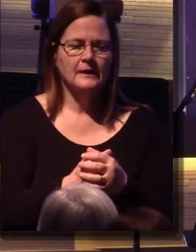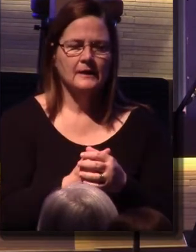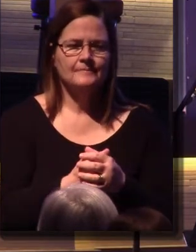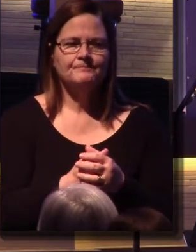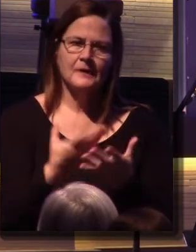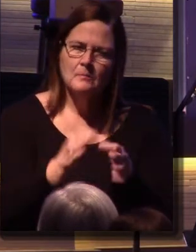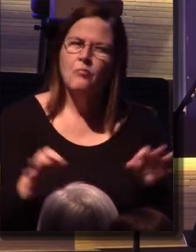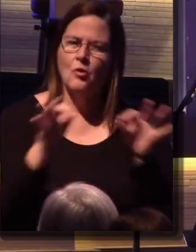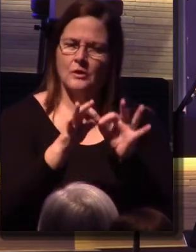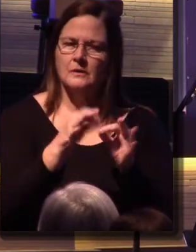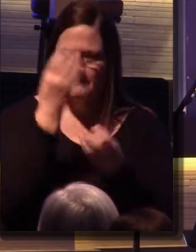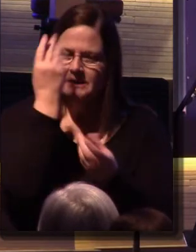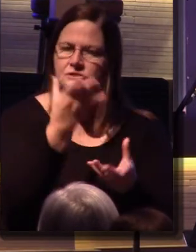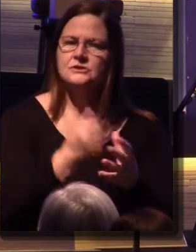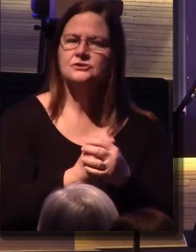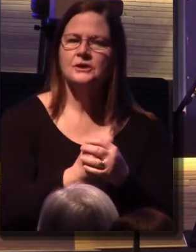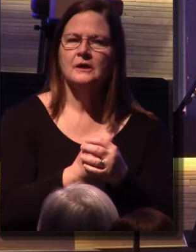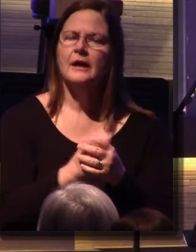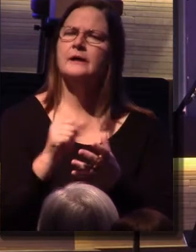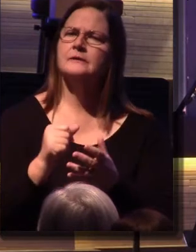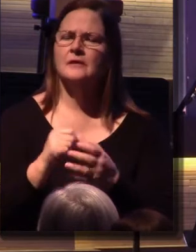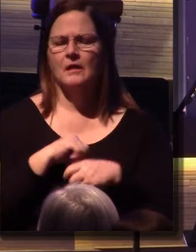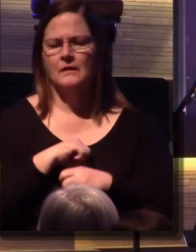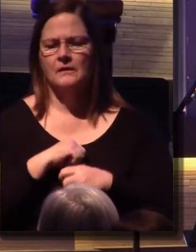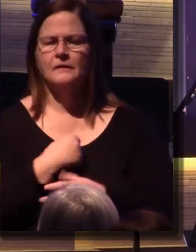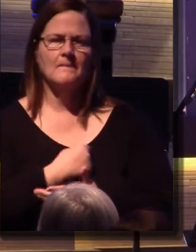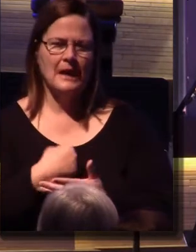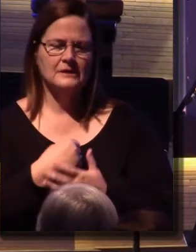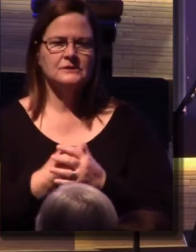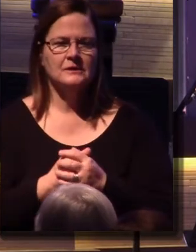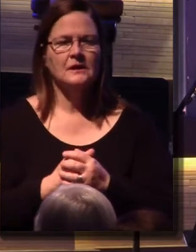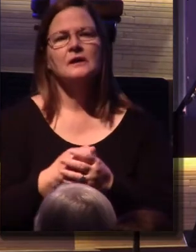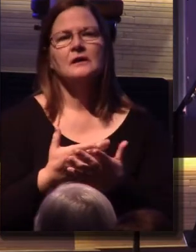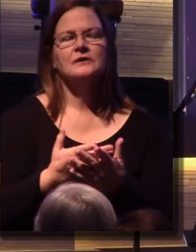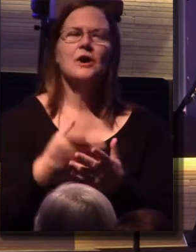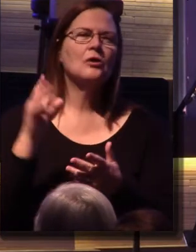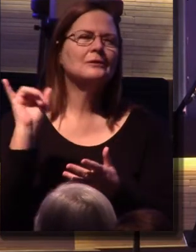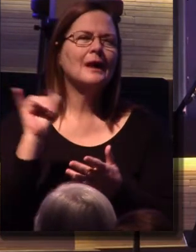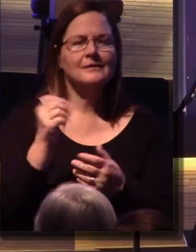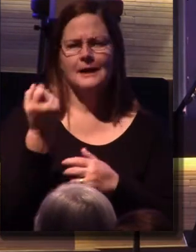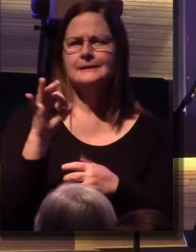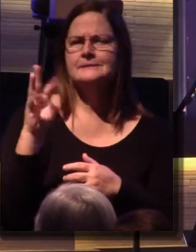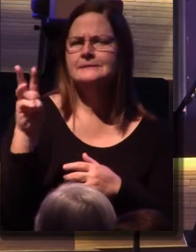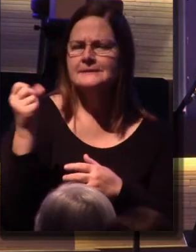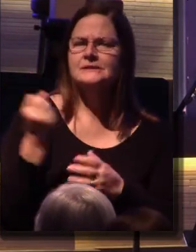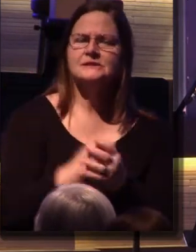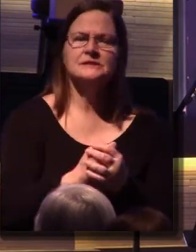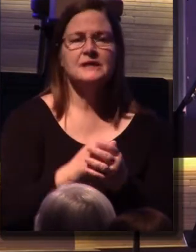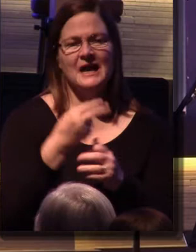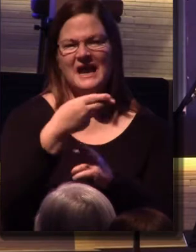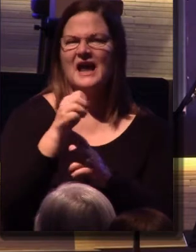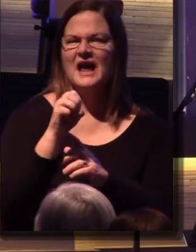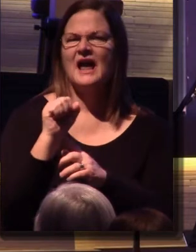like when somebody brings bad news, and you know, for those of us who are children of the 60s, you know, it's like, that was heavy, dude, right? And